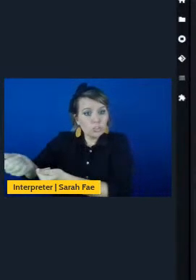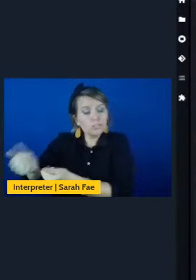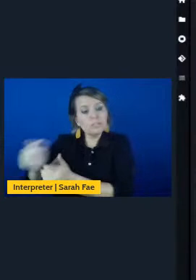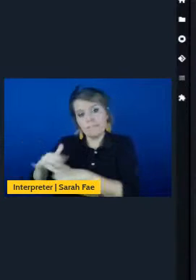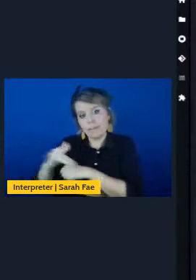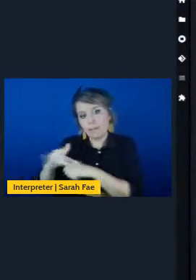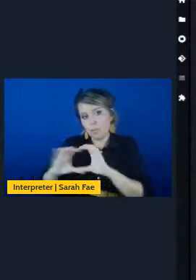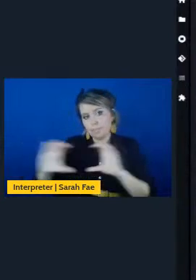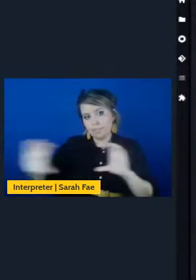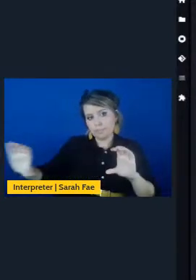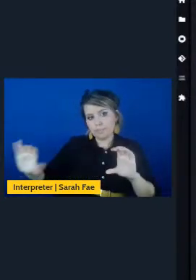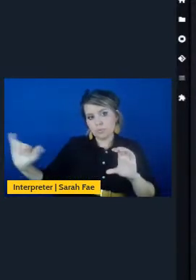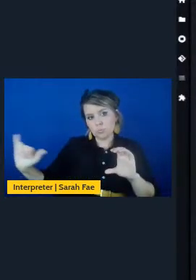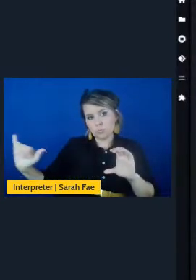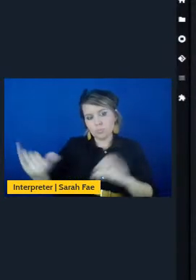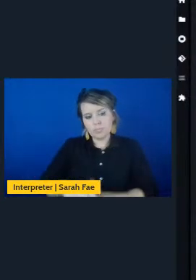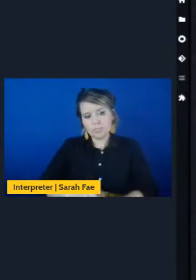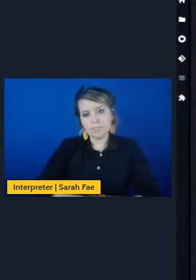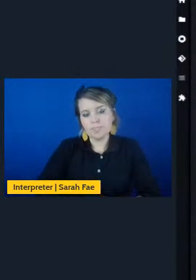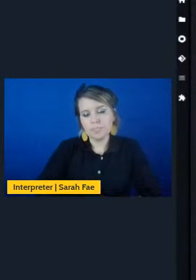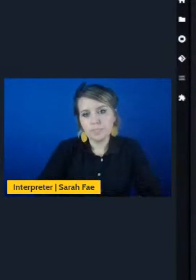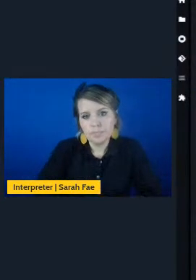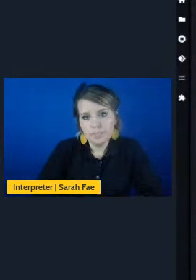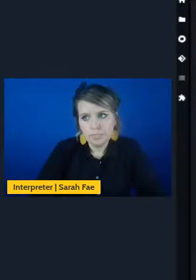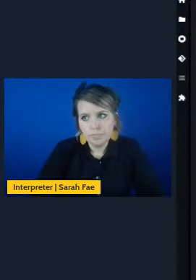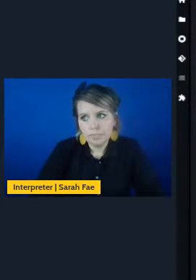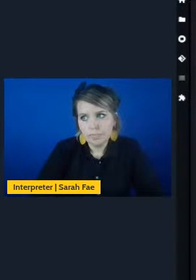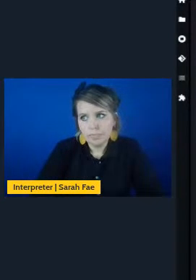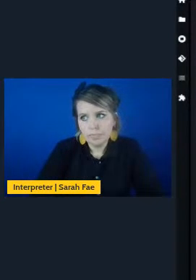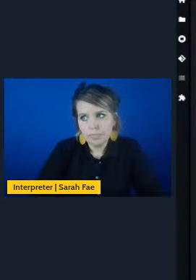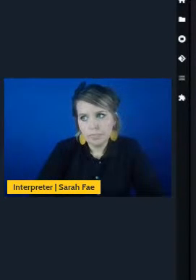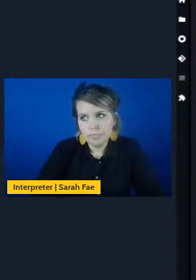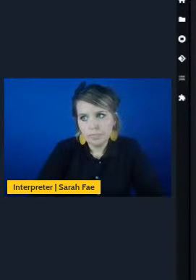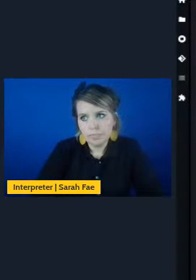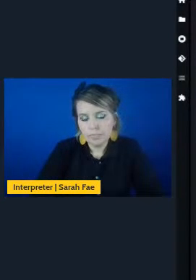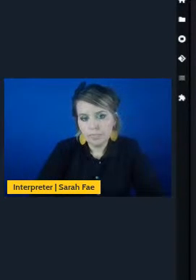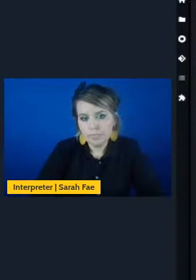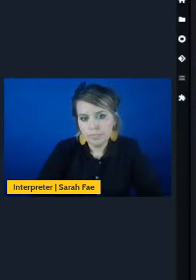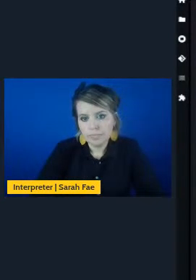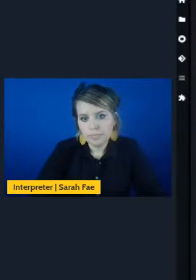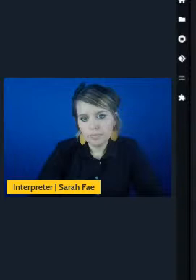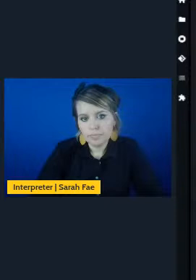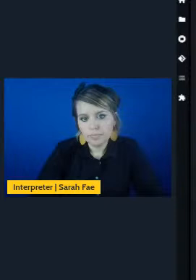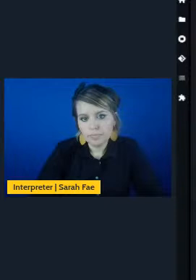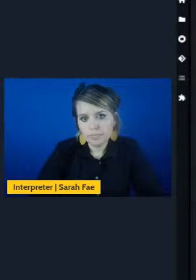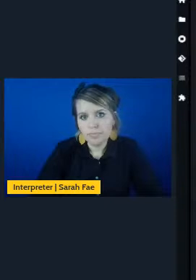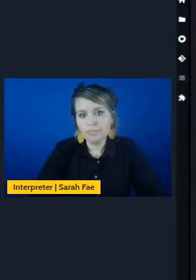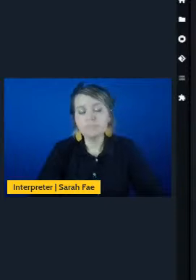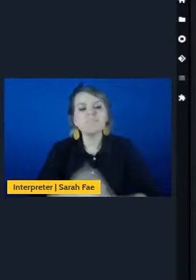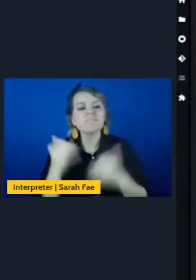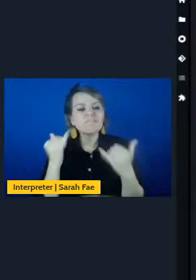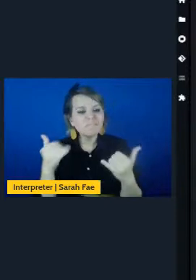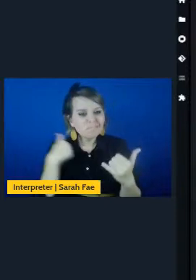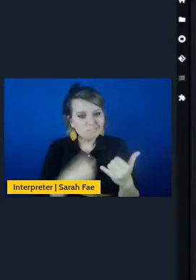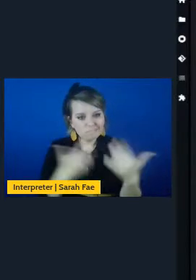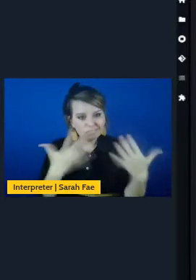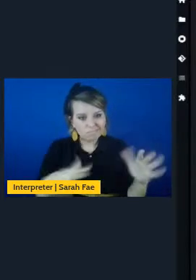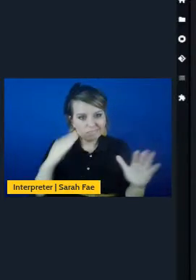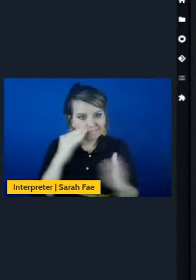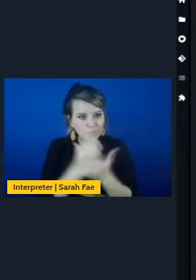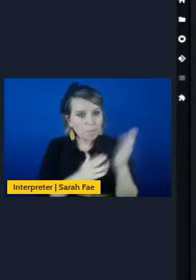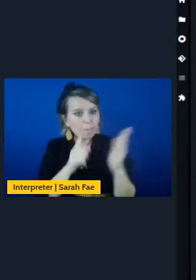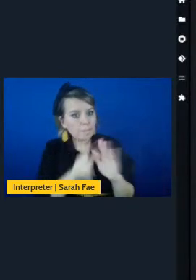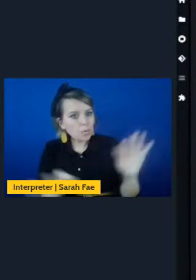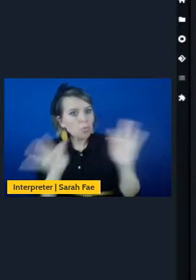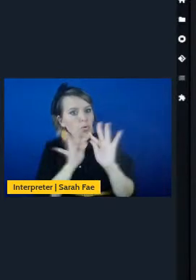as well. So now that we have some of the key pieces highlighted, let's take a look